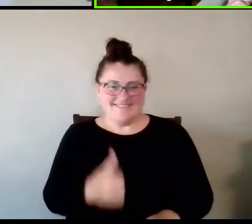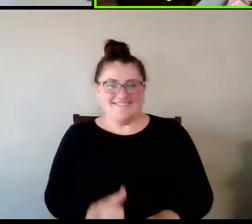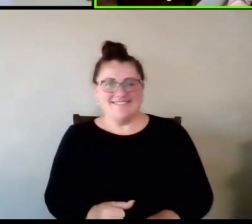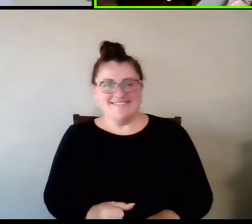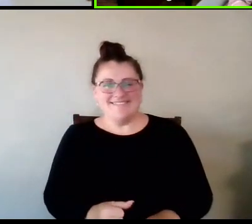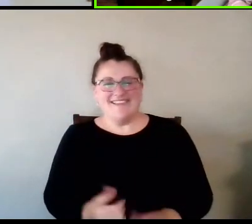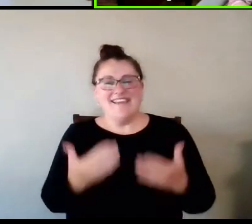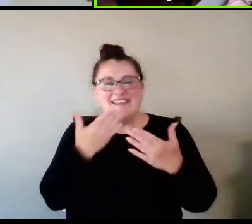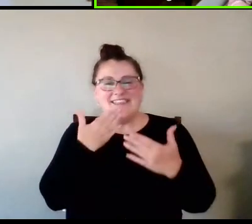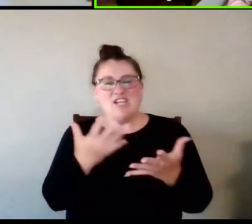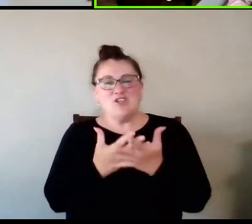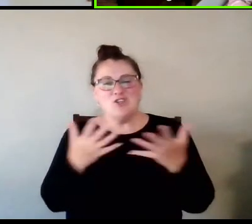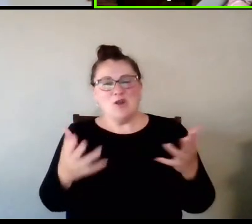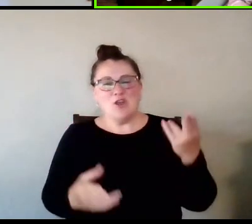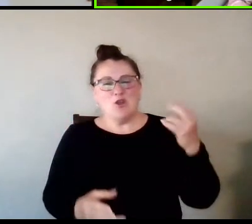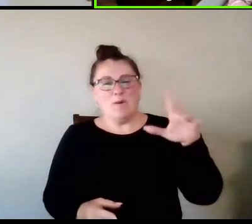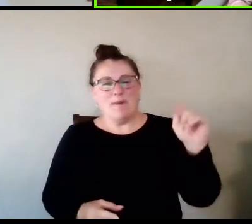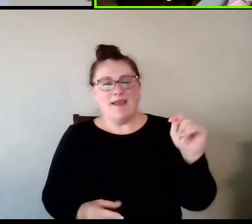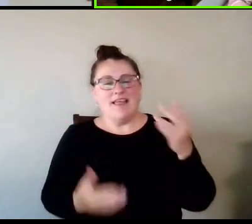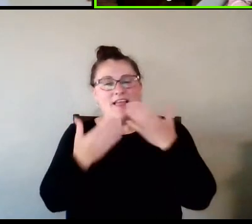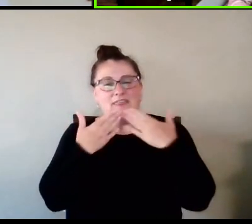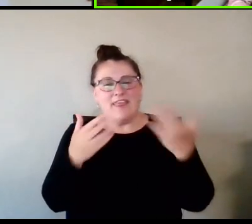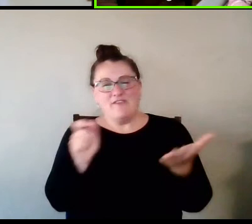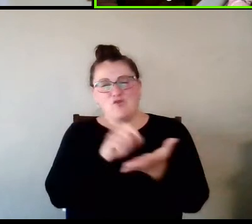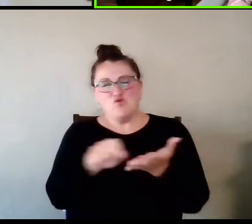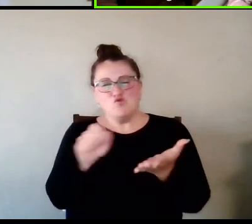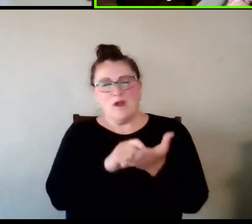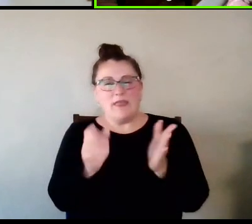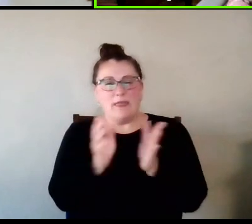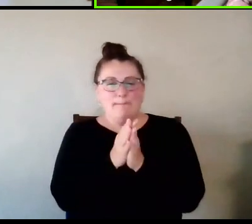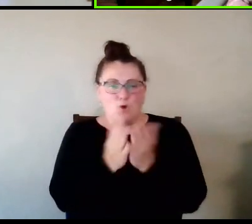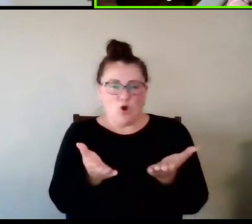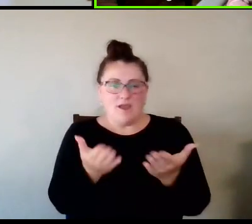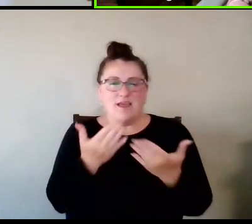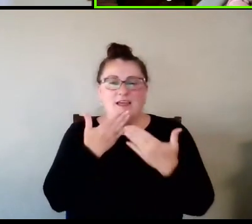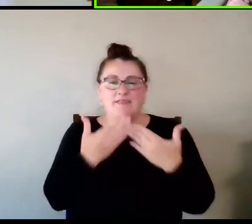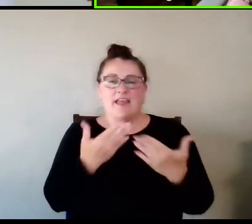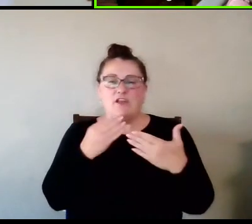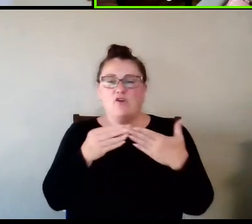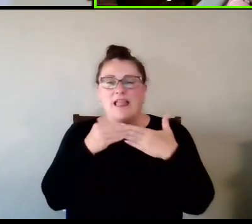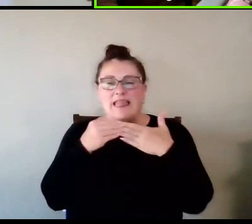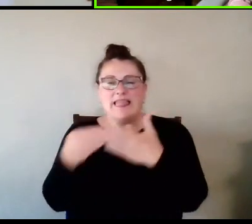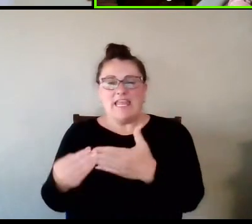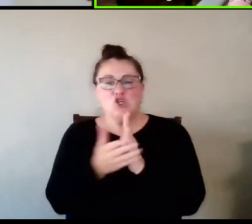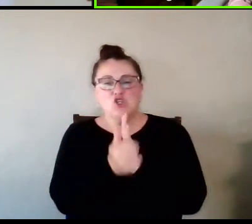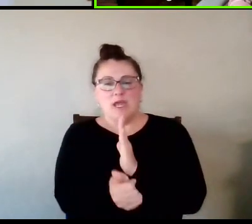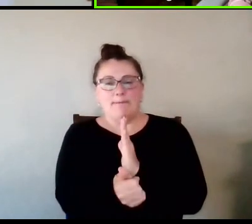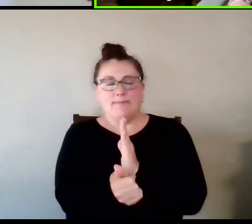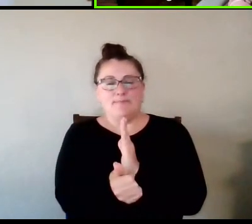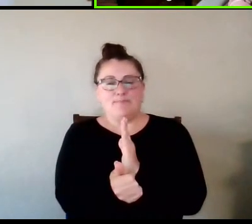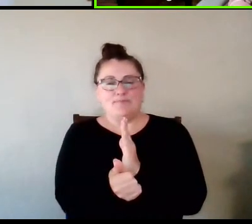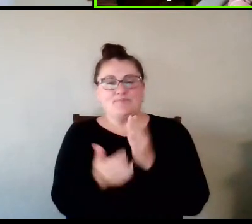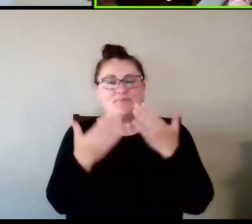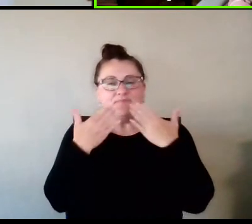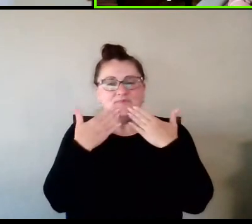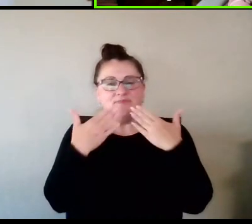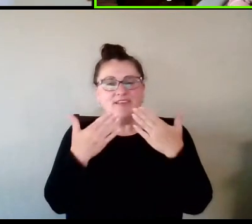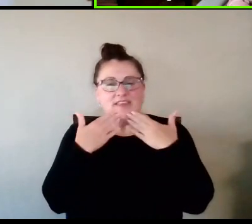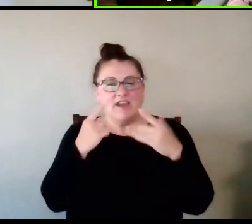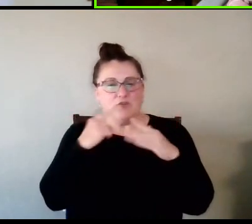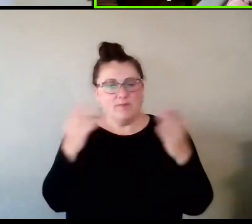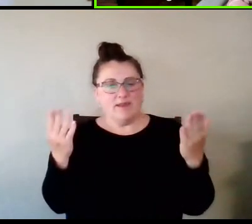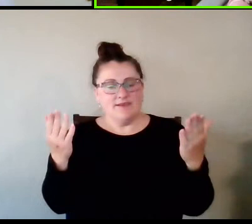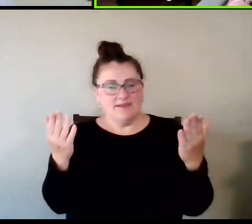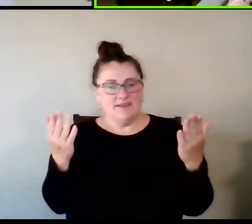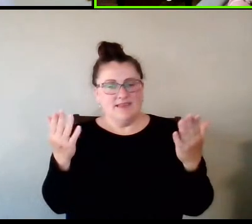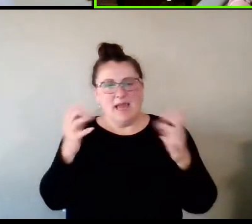Thank you so much, Hubert. Thank you for writing the book. Thank you for your leadership. And thank you for being